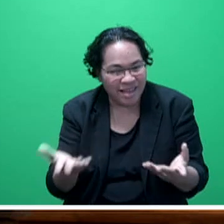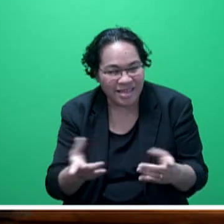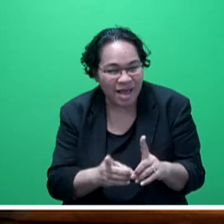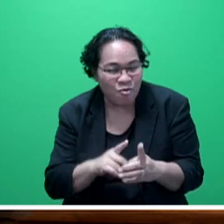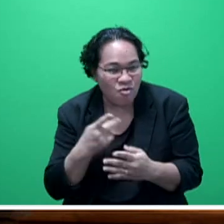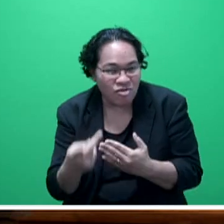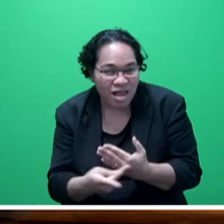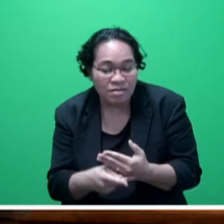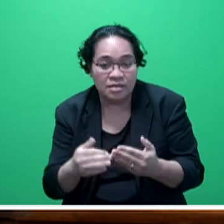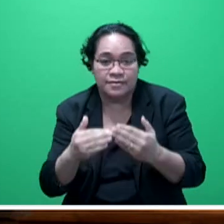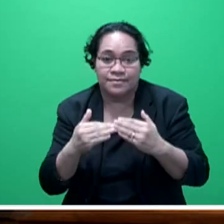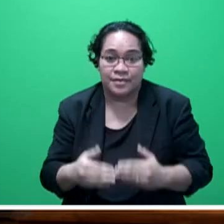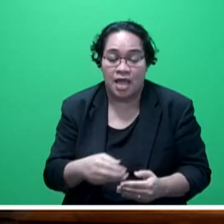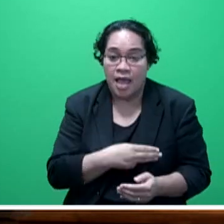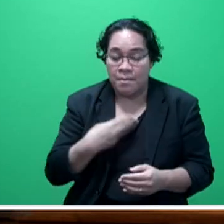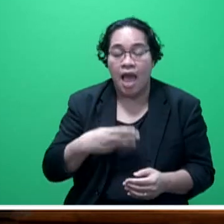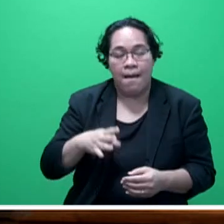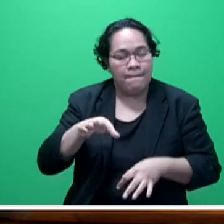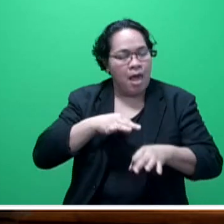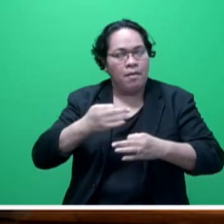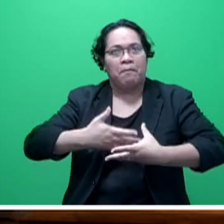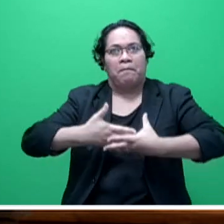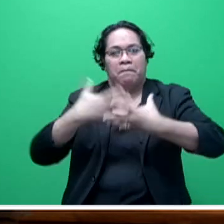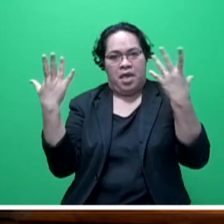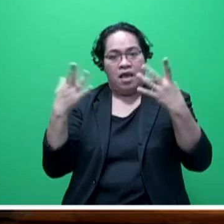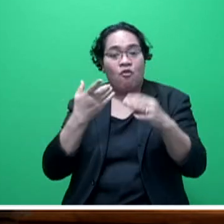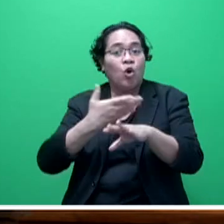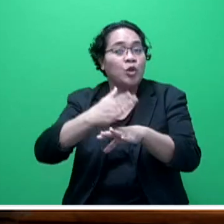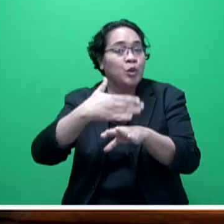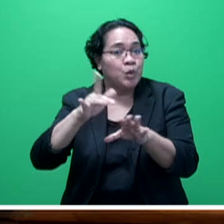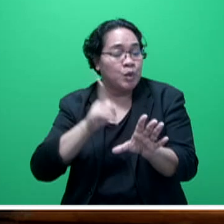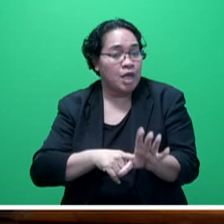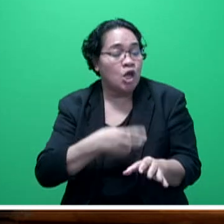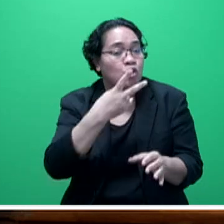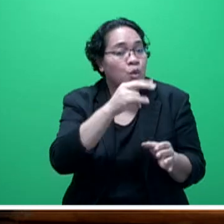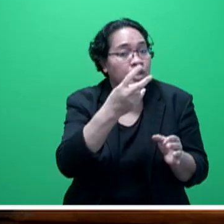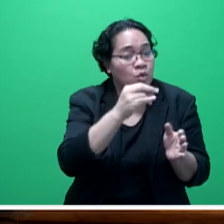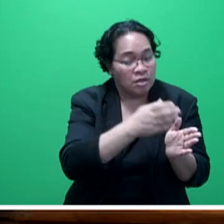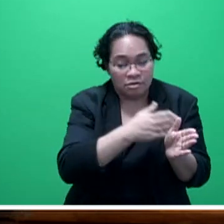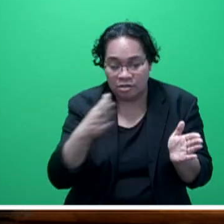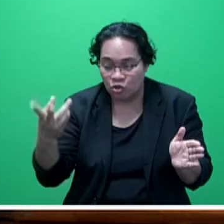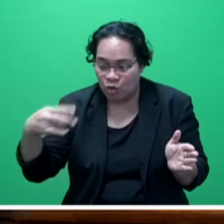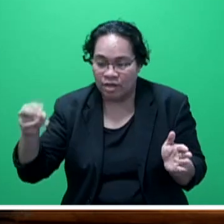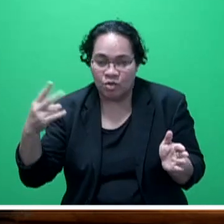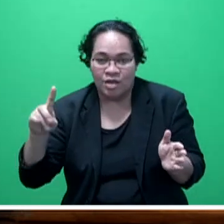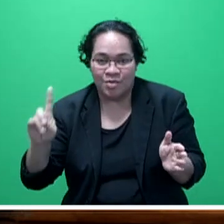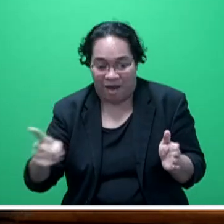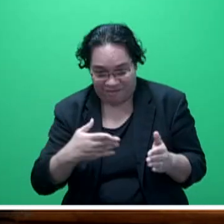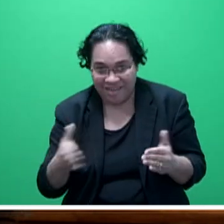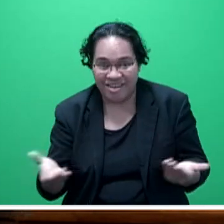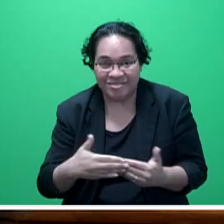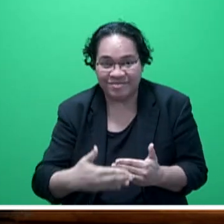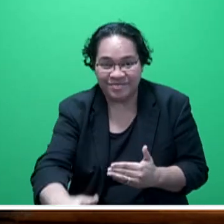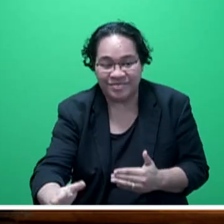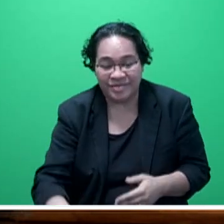the ministry has bigger plans for the new financial year 2020-2021. The ministry is developing